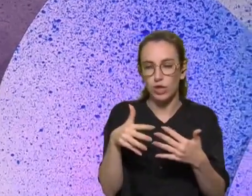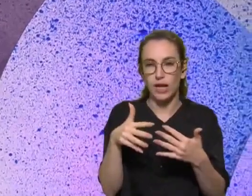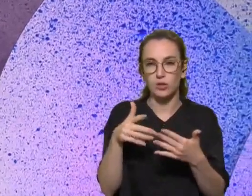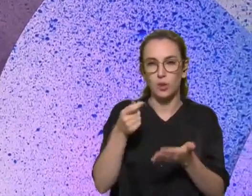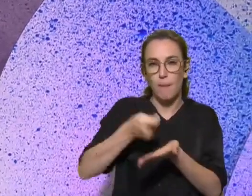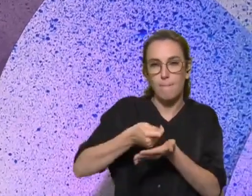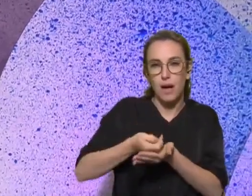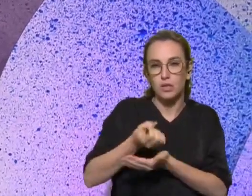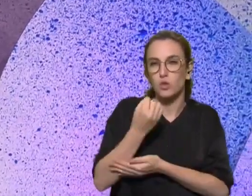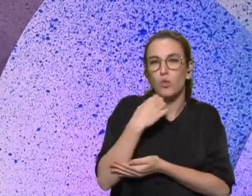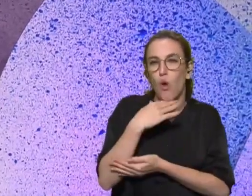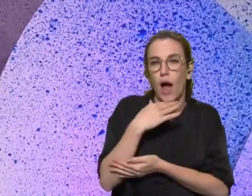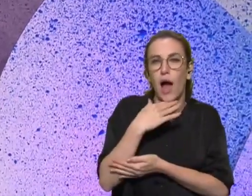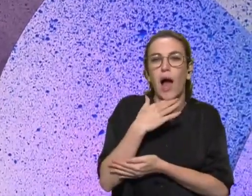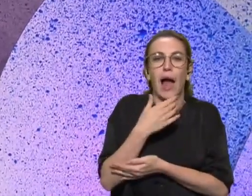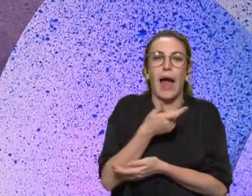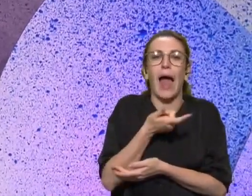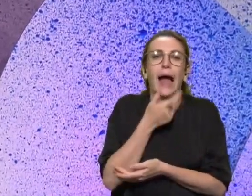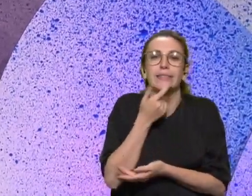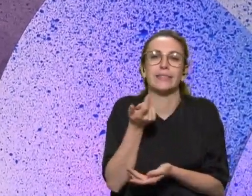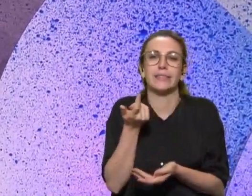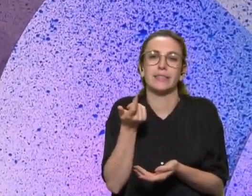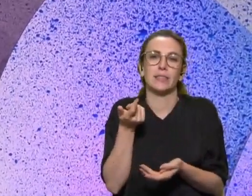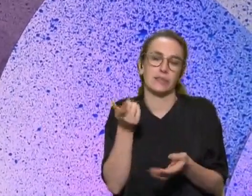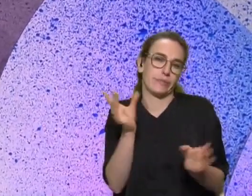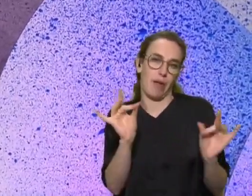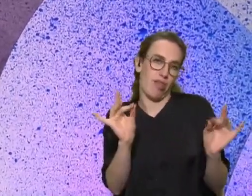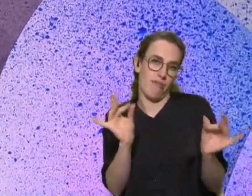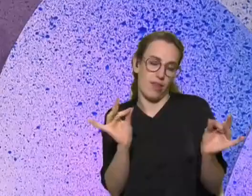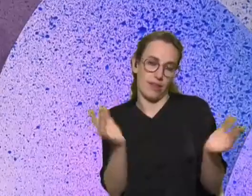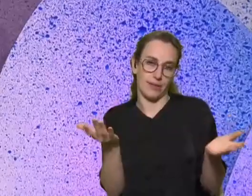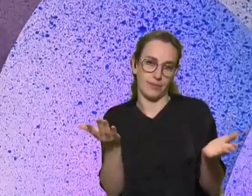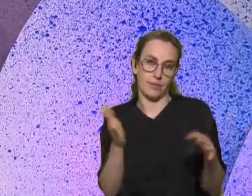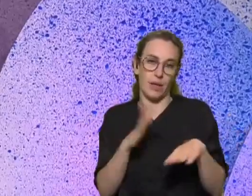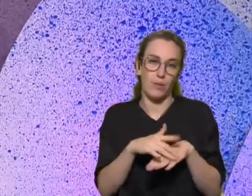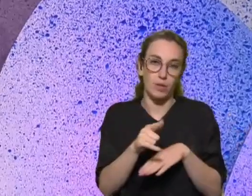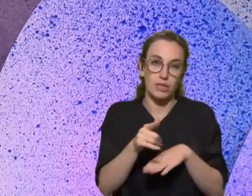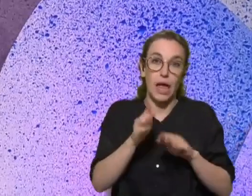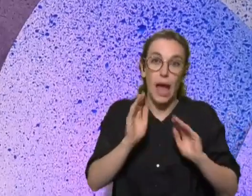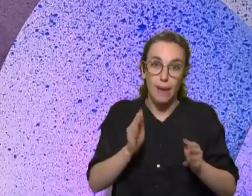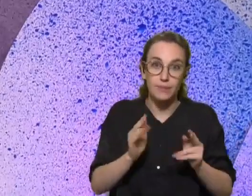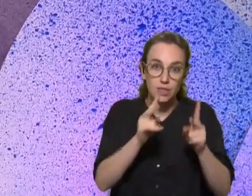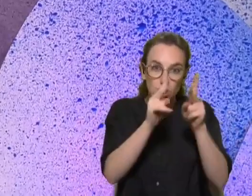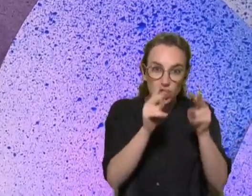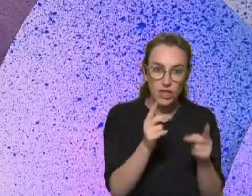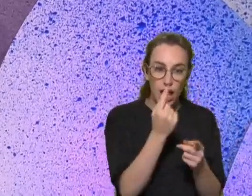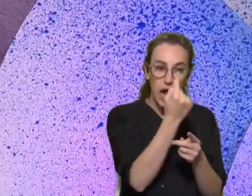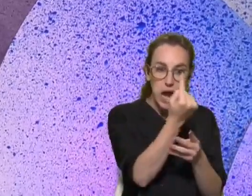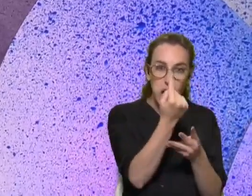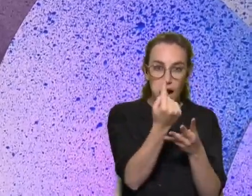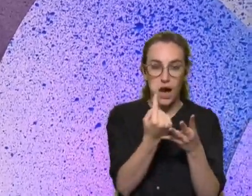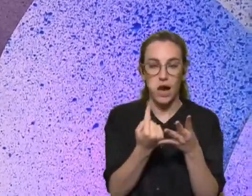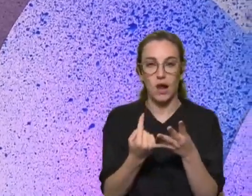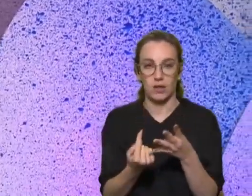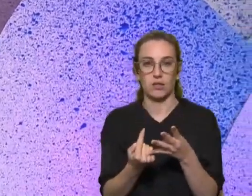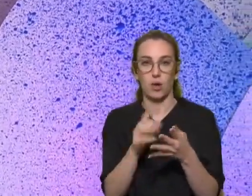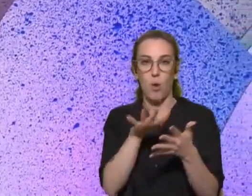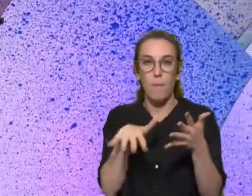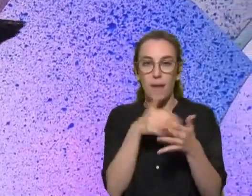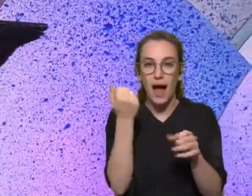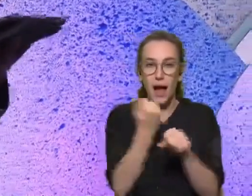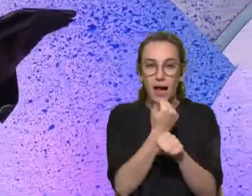projects without a budget, just don't exist. And so we must have a